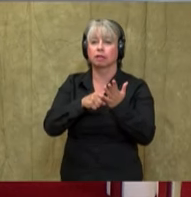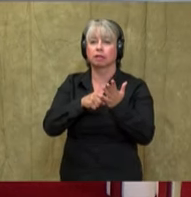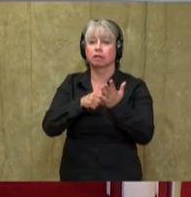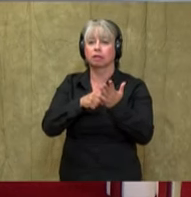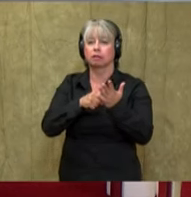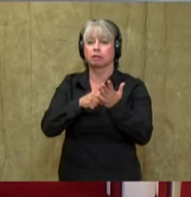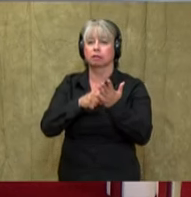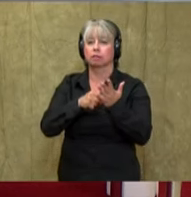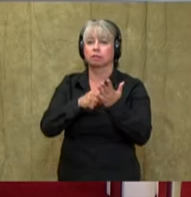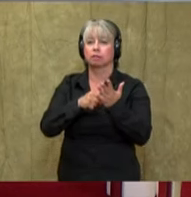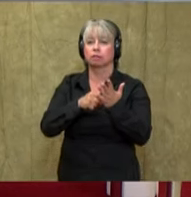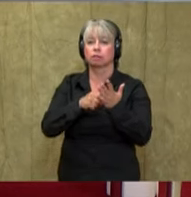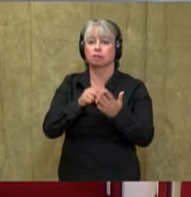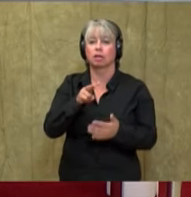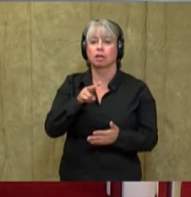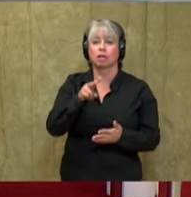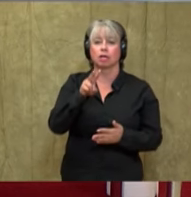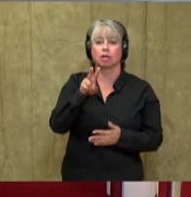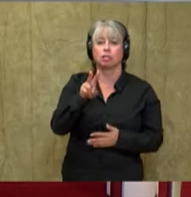But plug in the numbers,